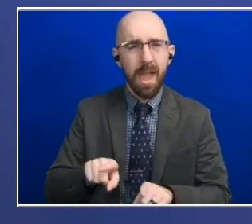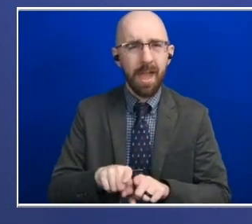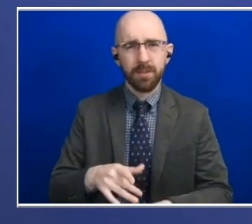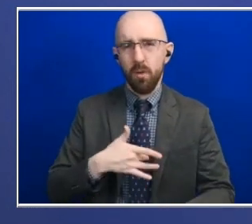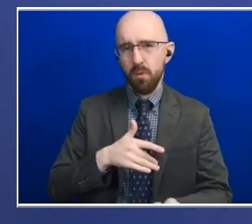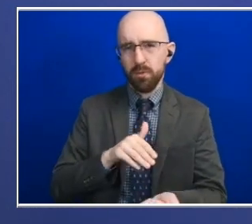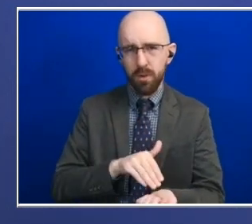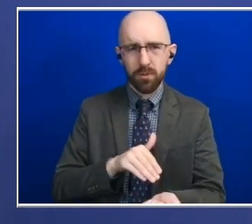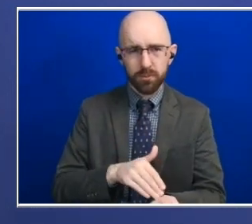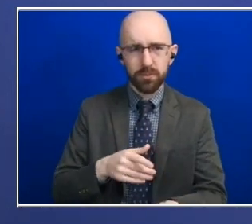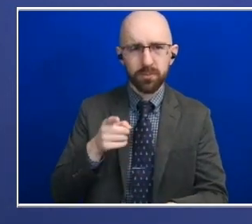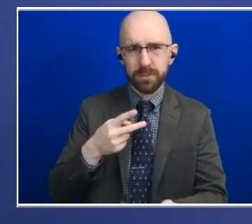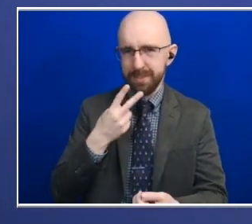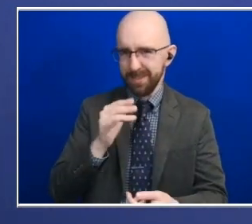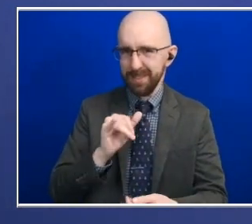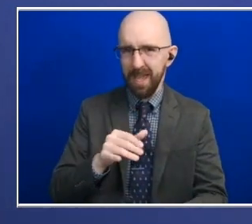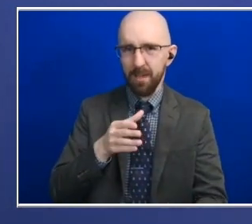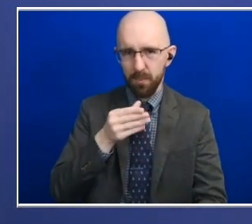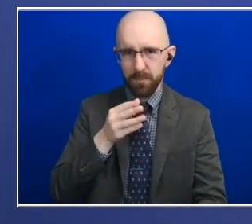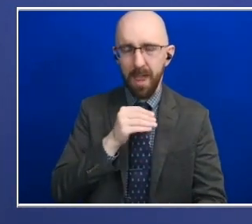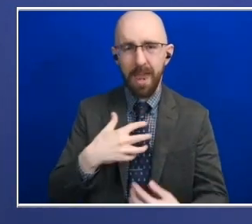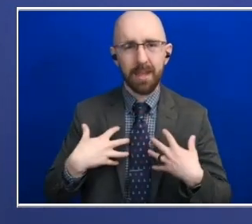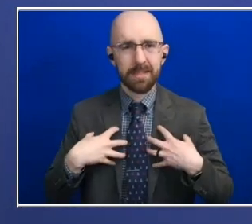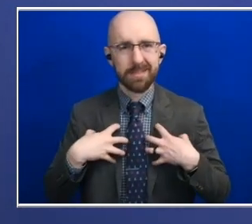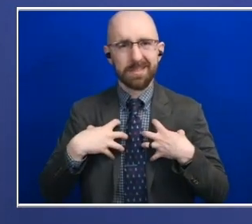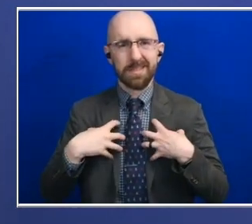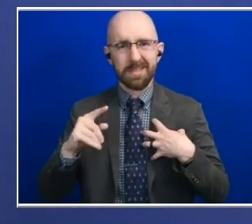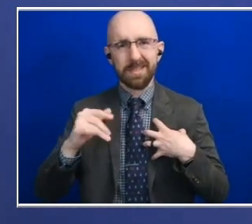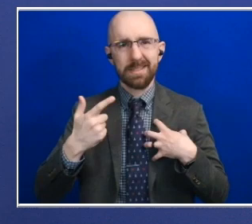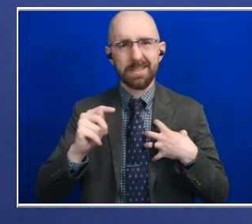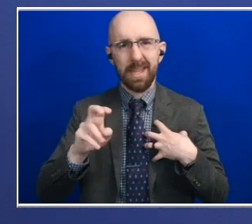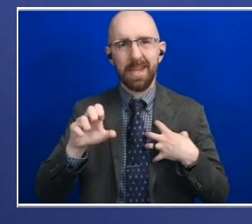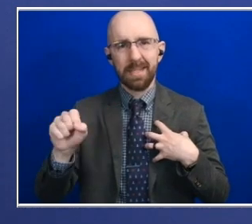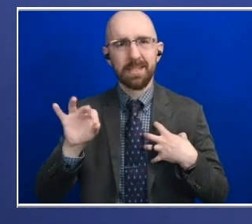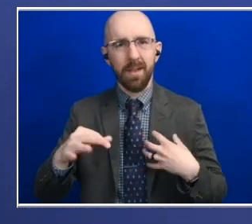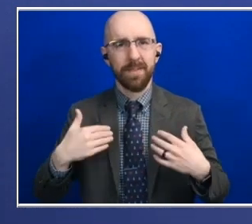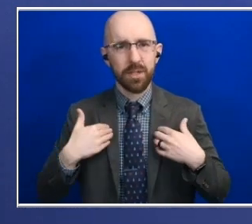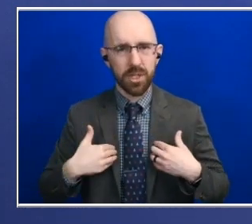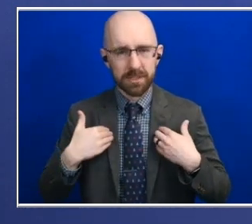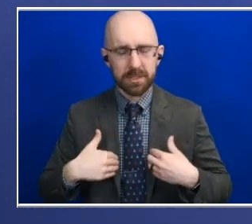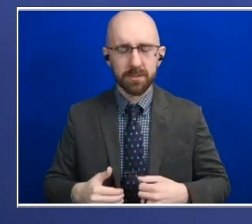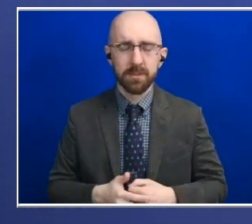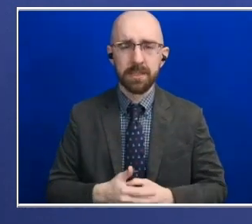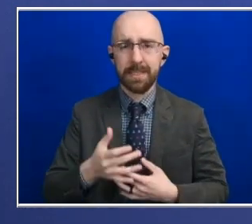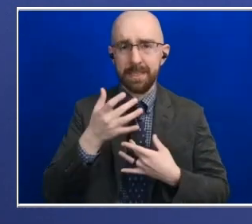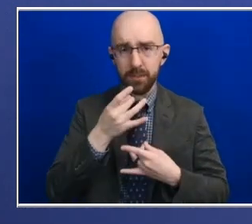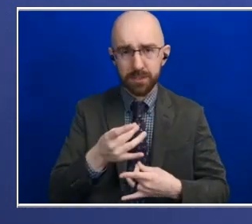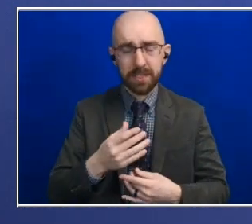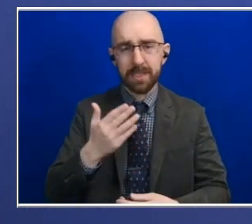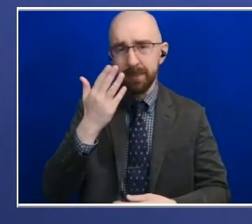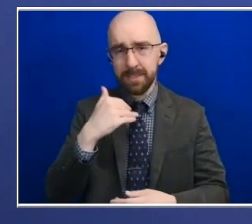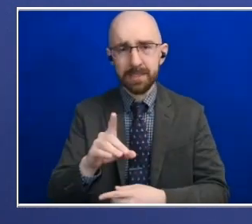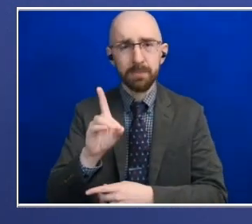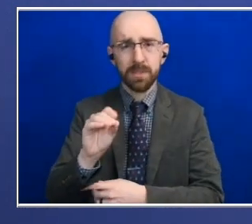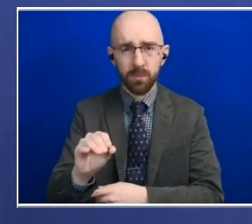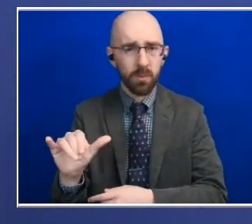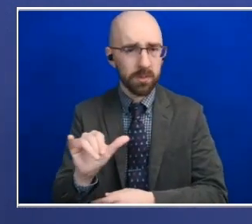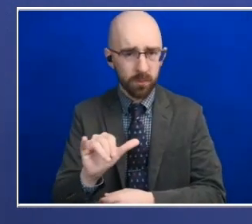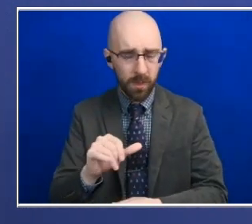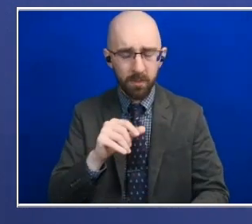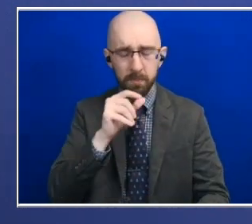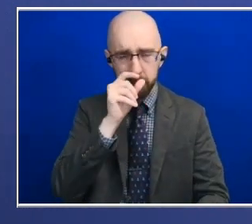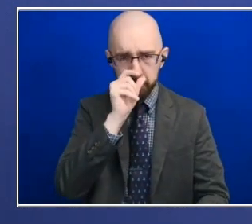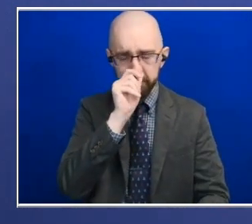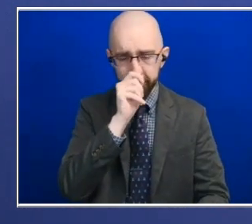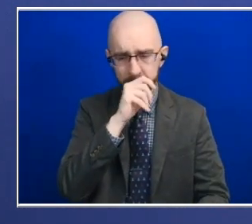breath and chest tightness that is associated with that. And then interestingly, also sleep disorders. And there's been now